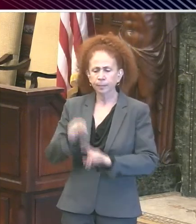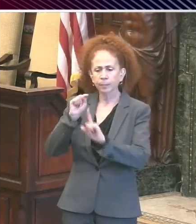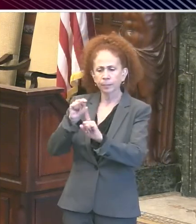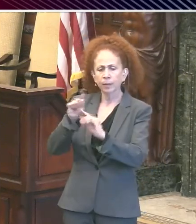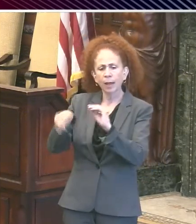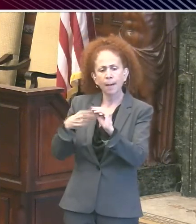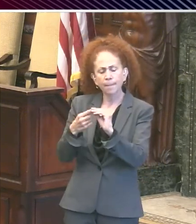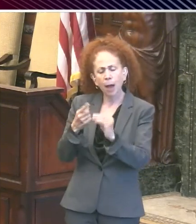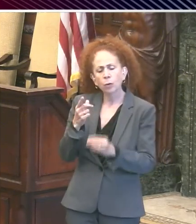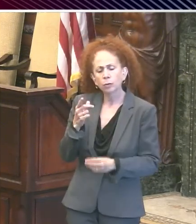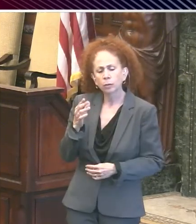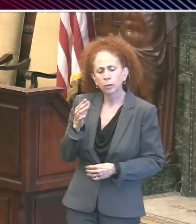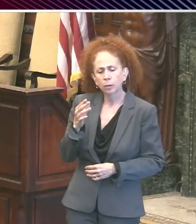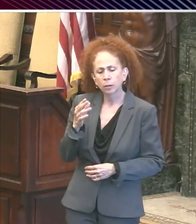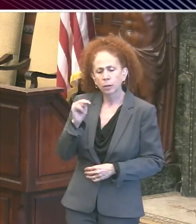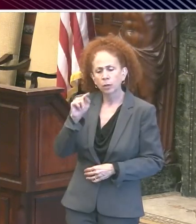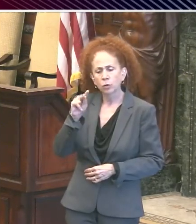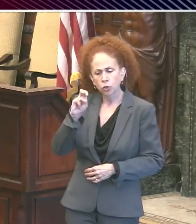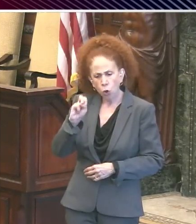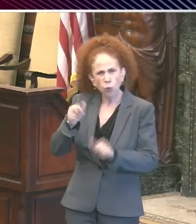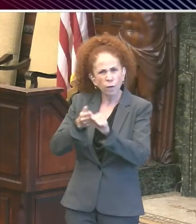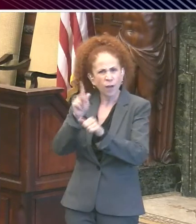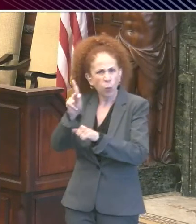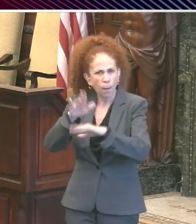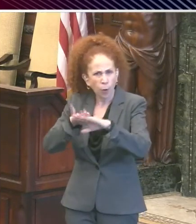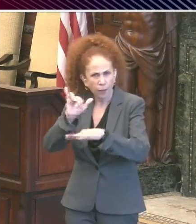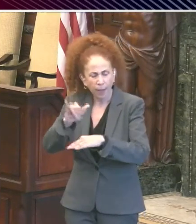a note that we have been following up on. So